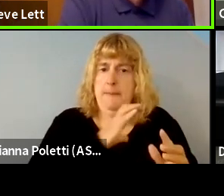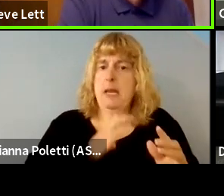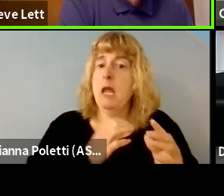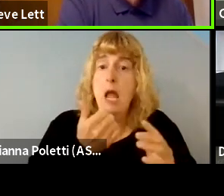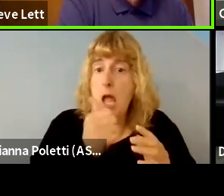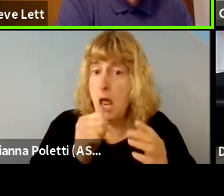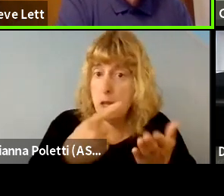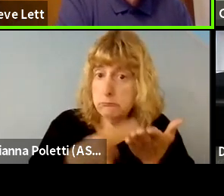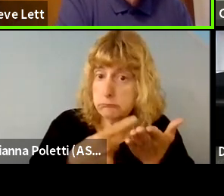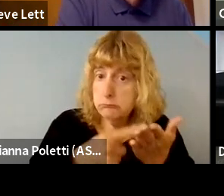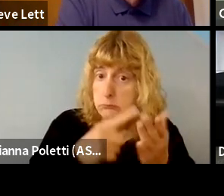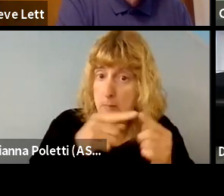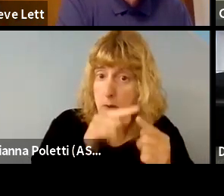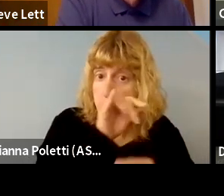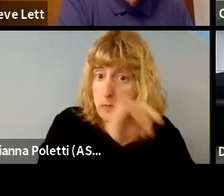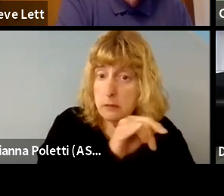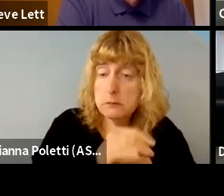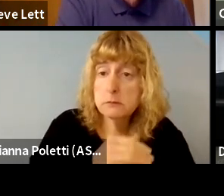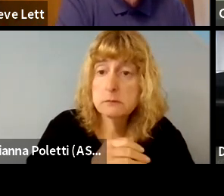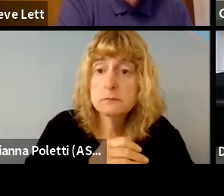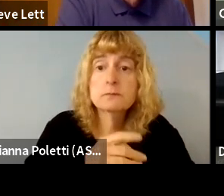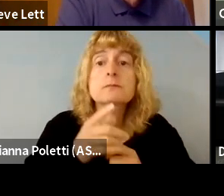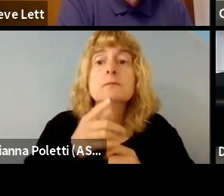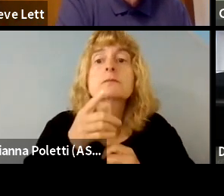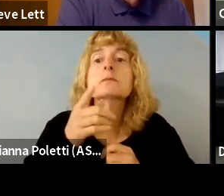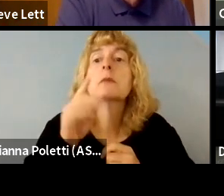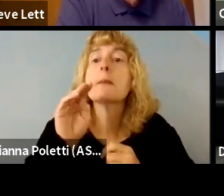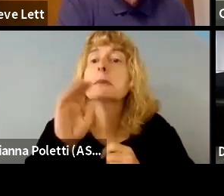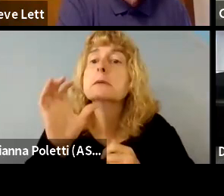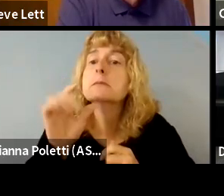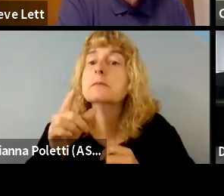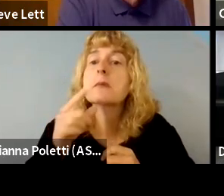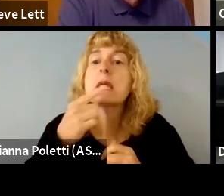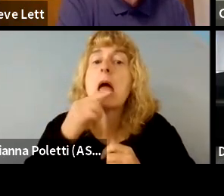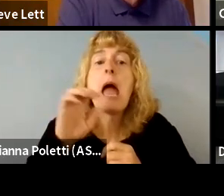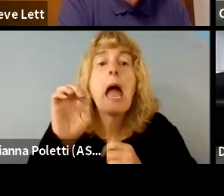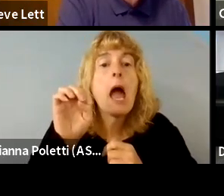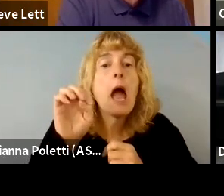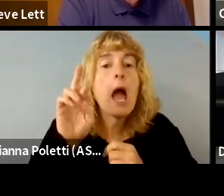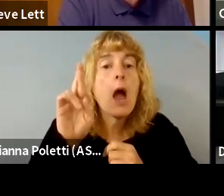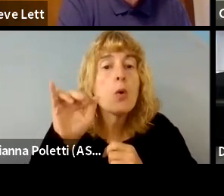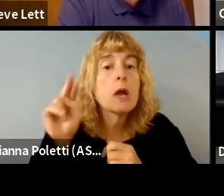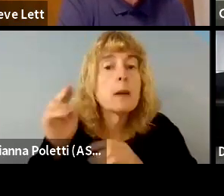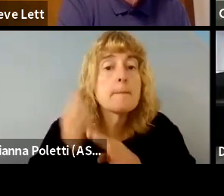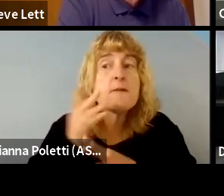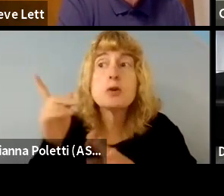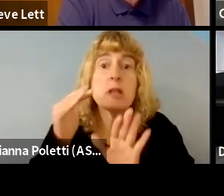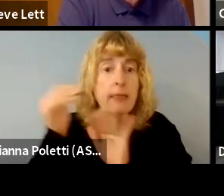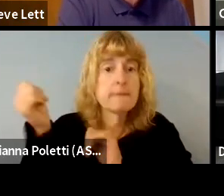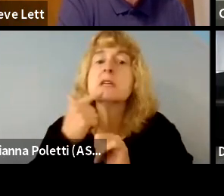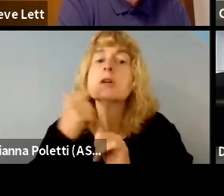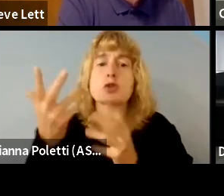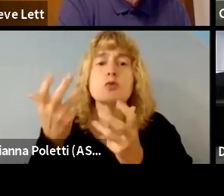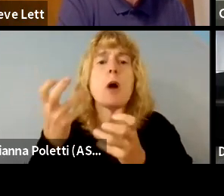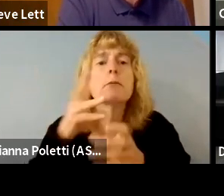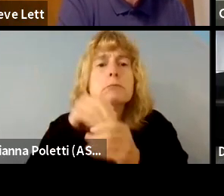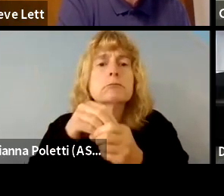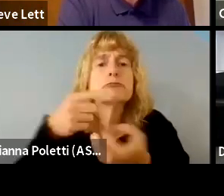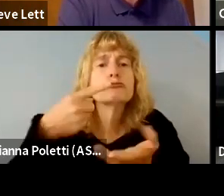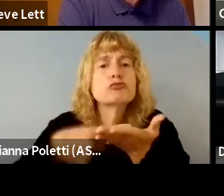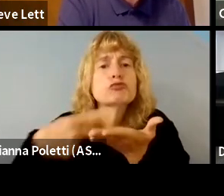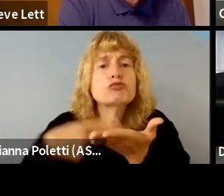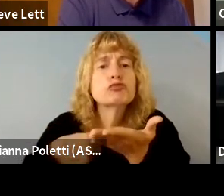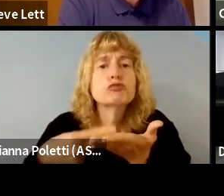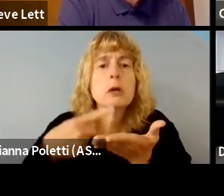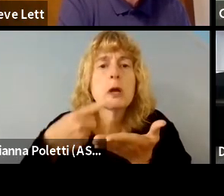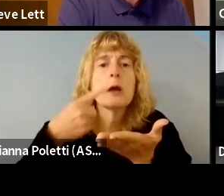MC. I just want to acknowledge that Erin, before she left, said that she did want to engage in the discussion for subcommittee for ED and